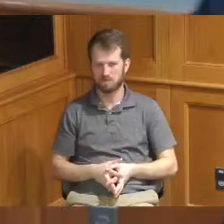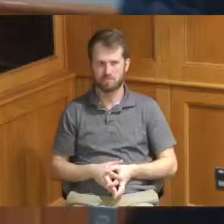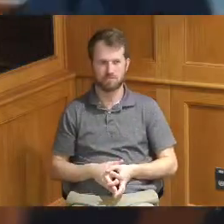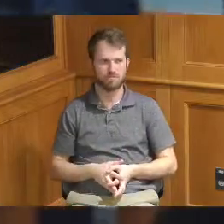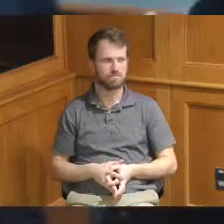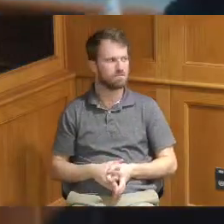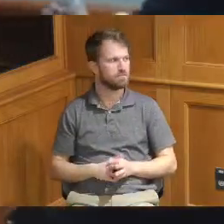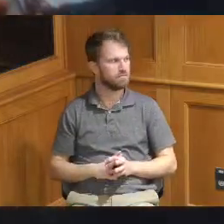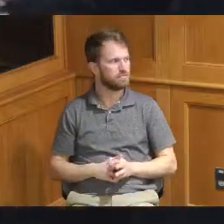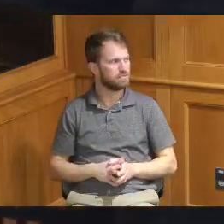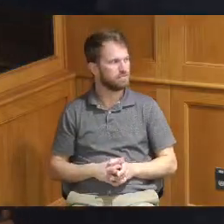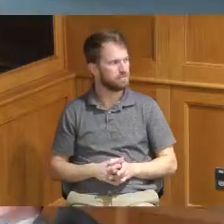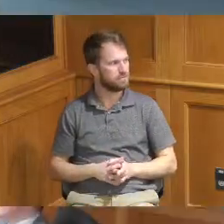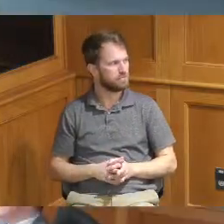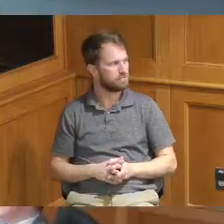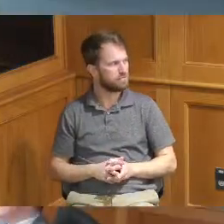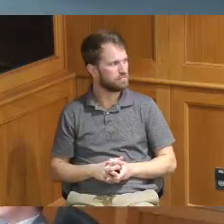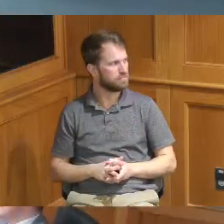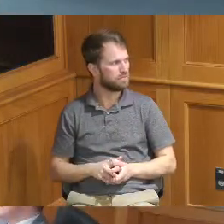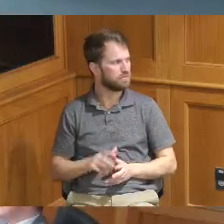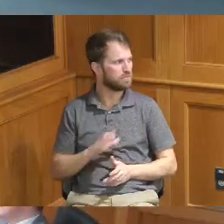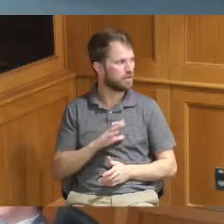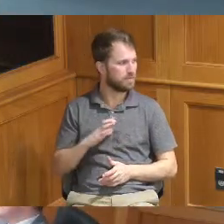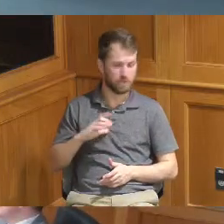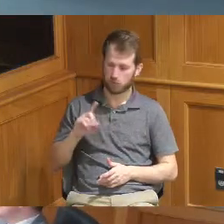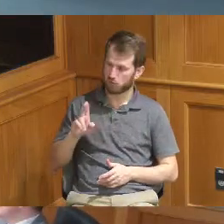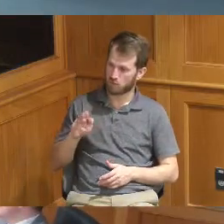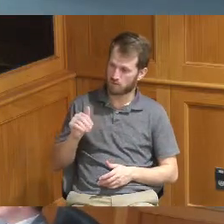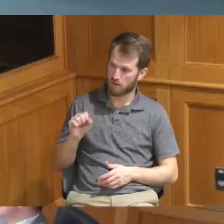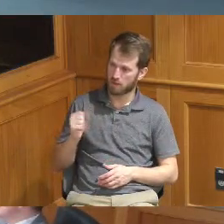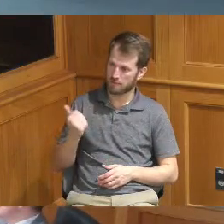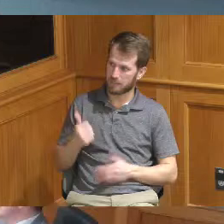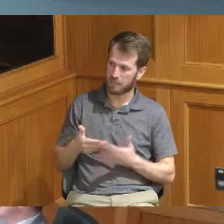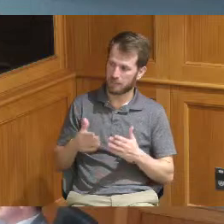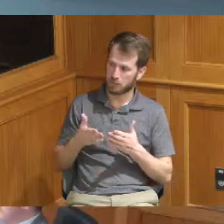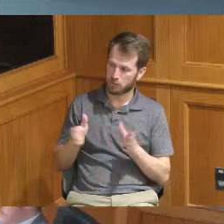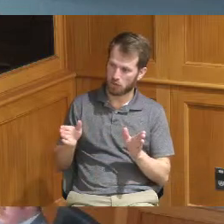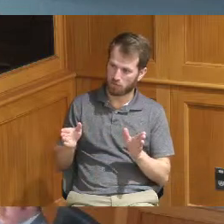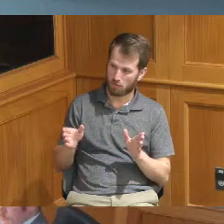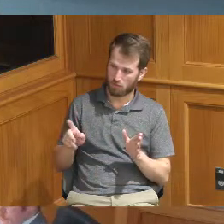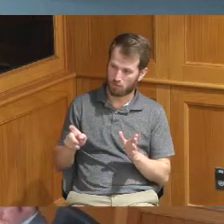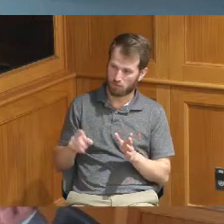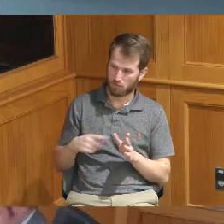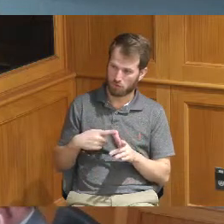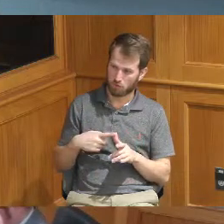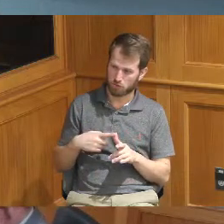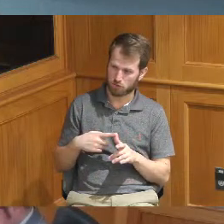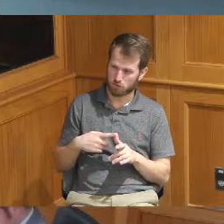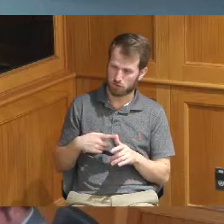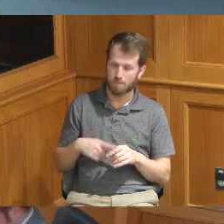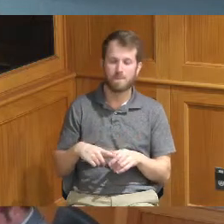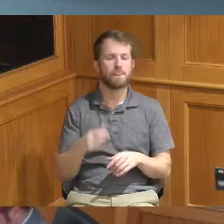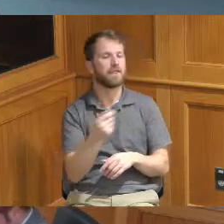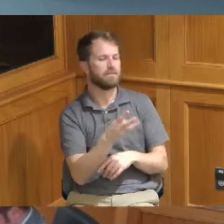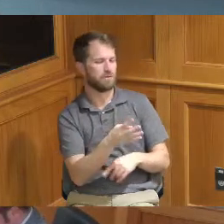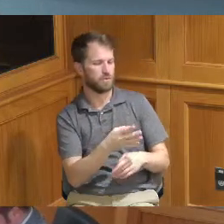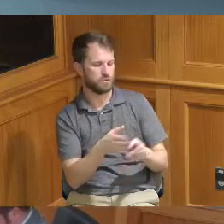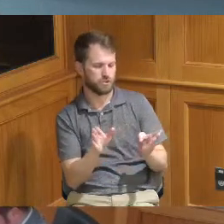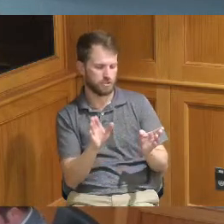Let me just see if Commissioner Dumas has anything general, and then we'll Yeah, thank you. Just a few general